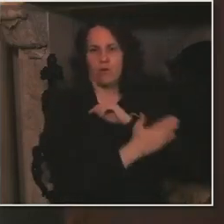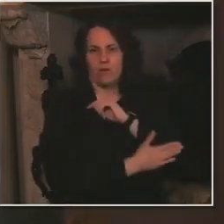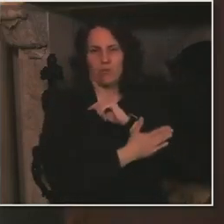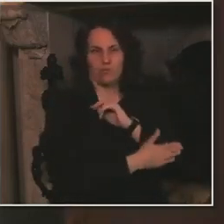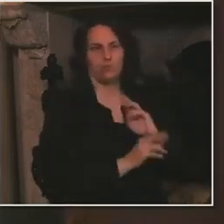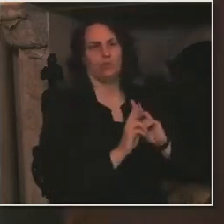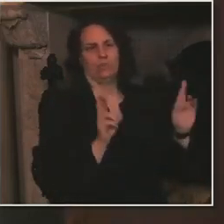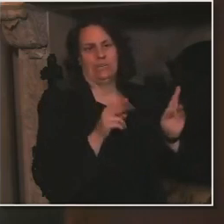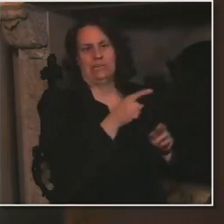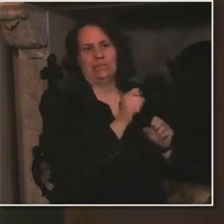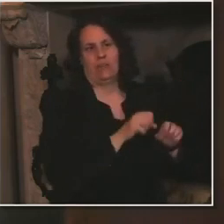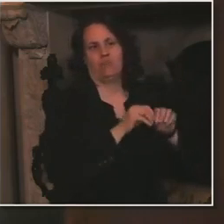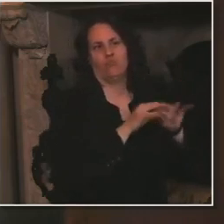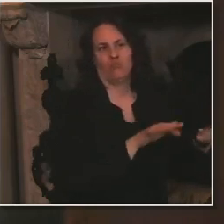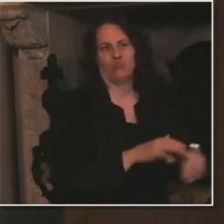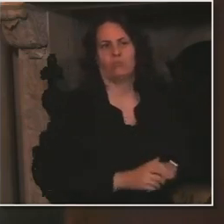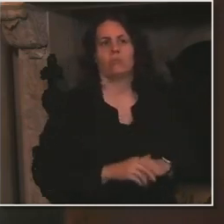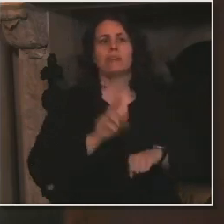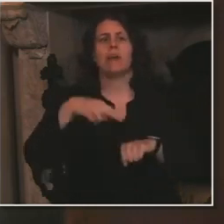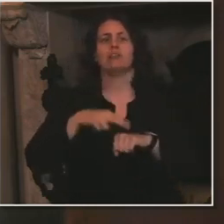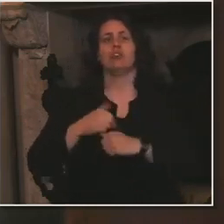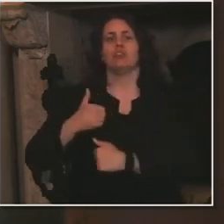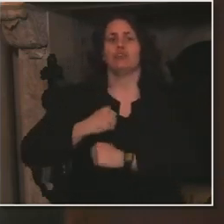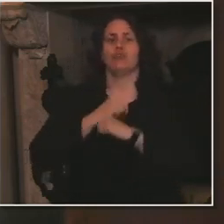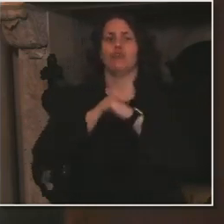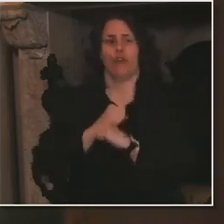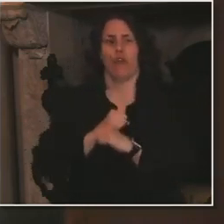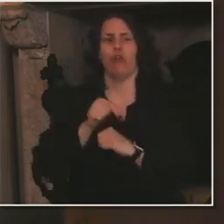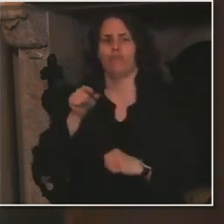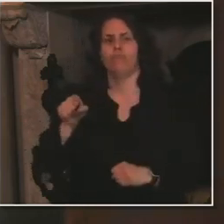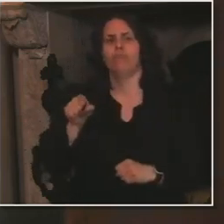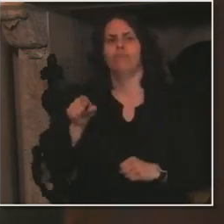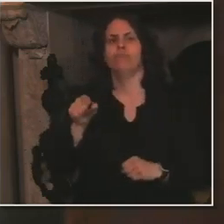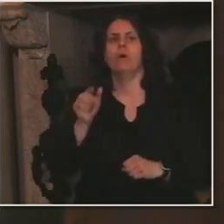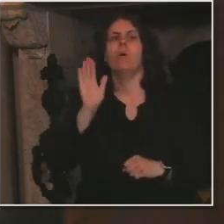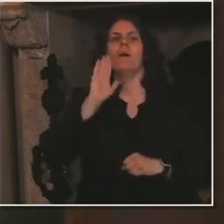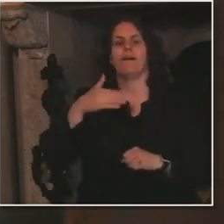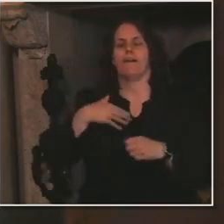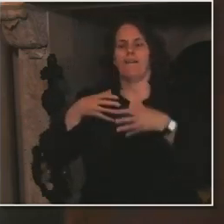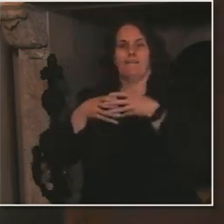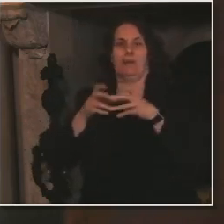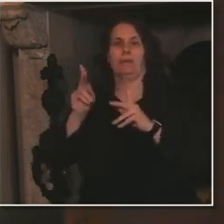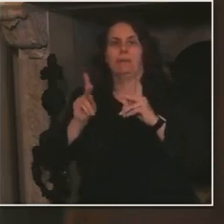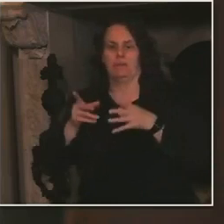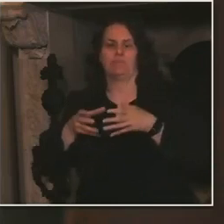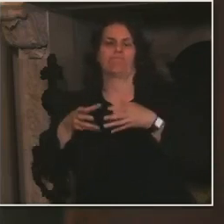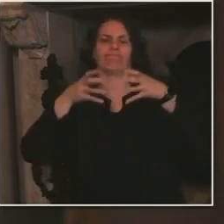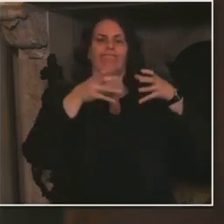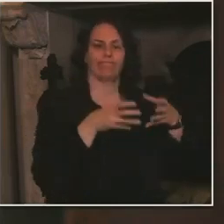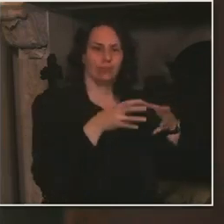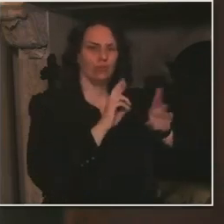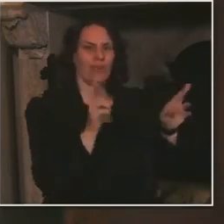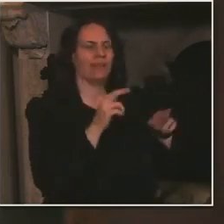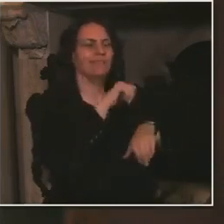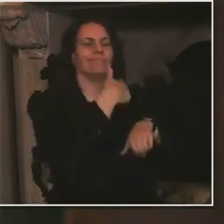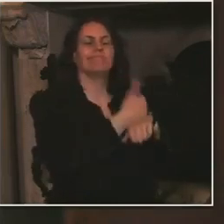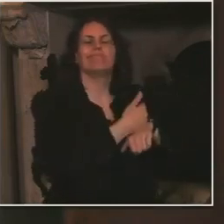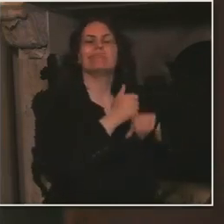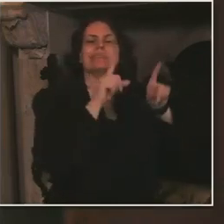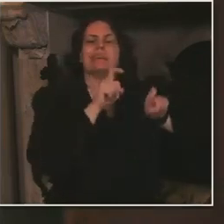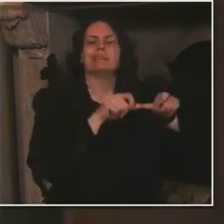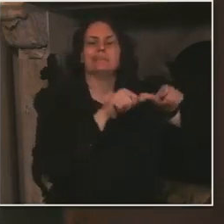of testing site teams to surge into the county to wrap around the work that is already